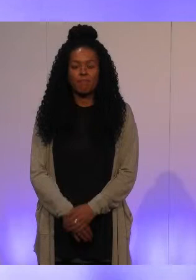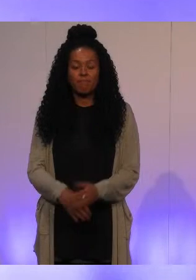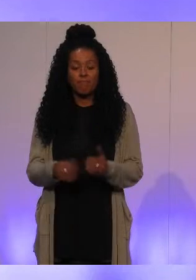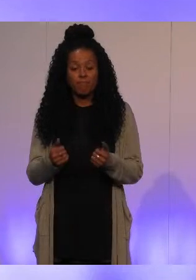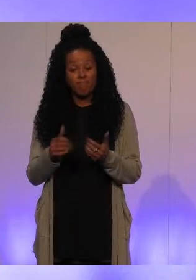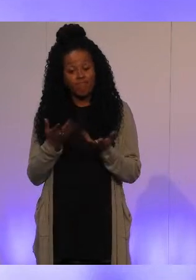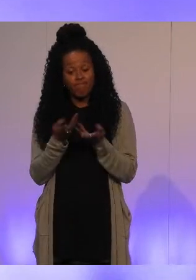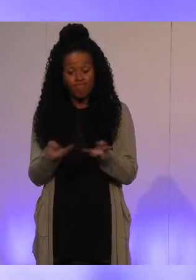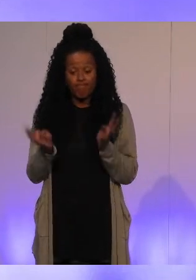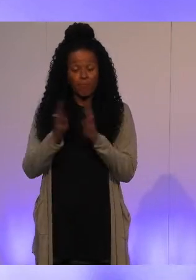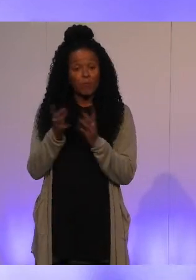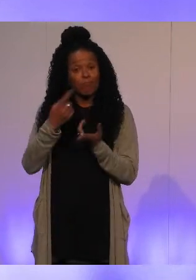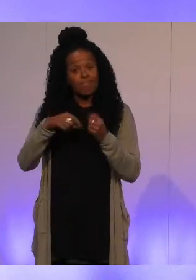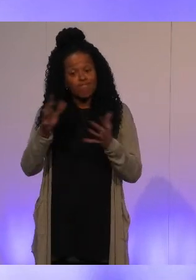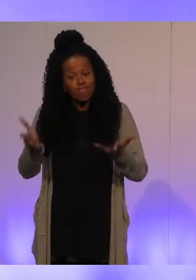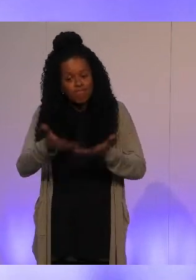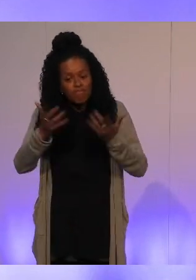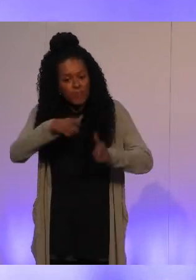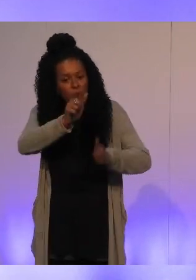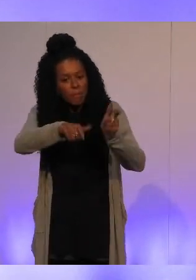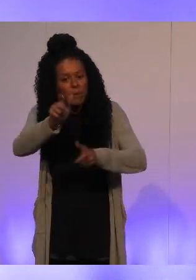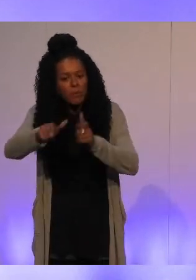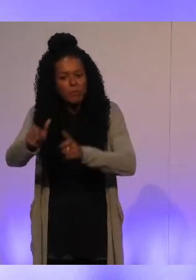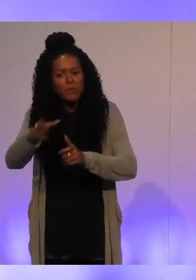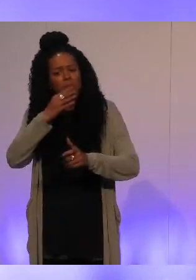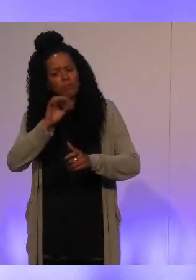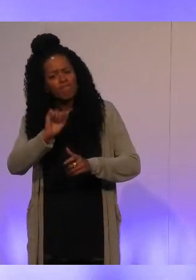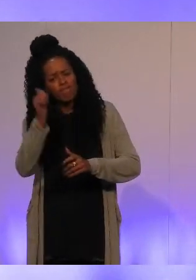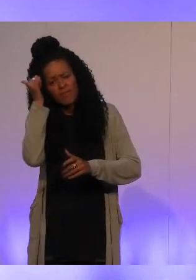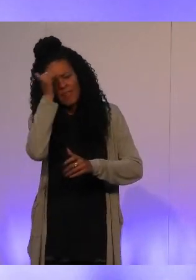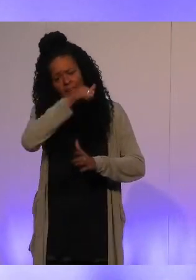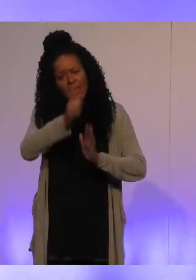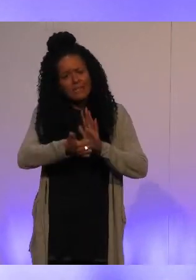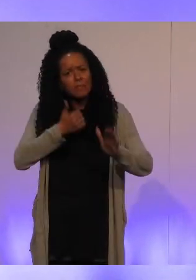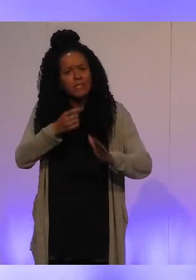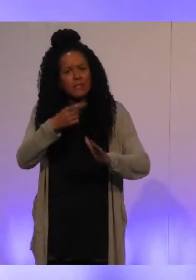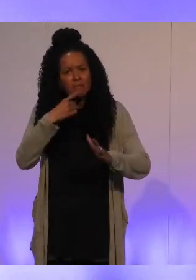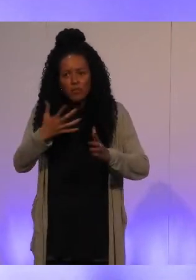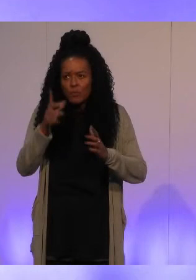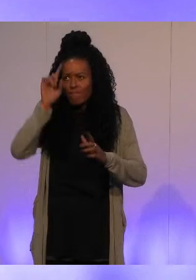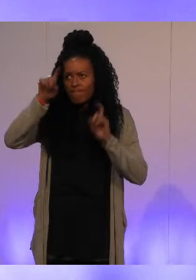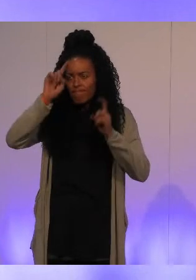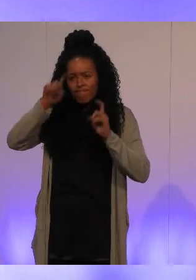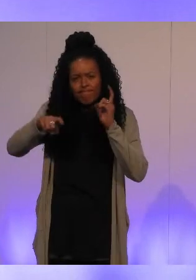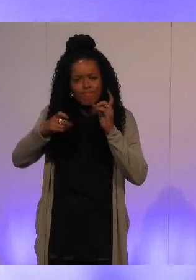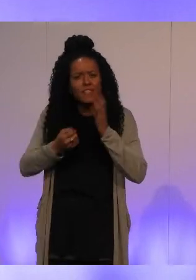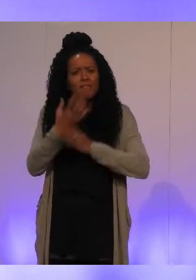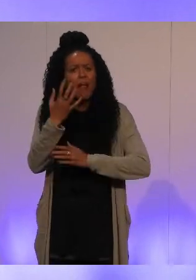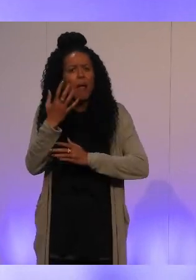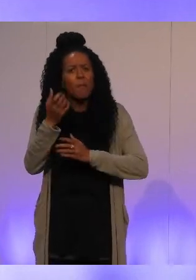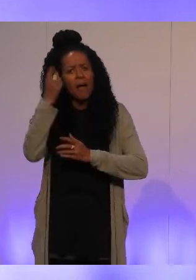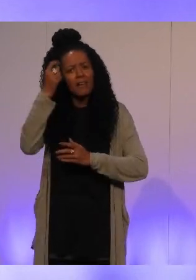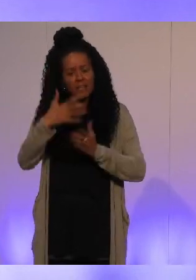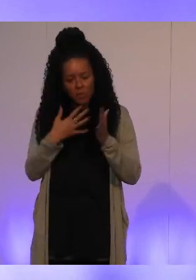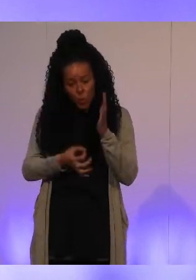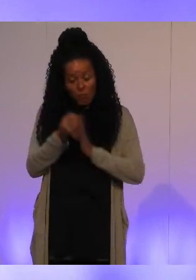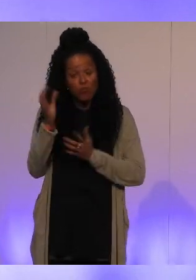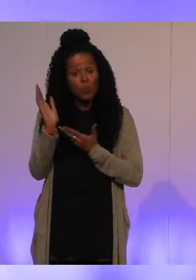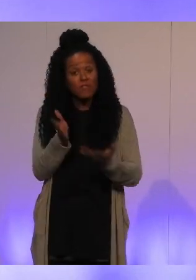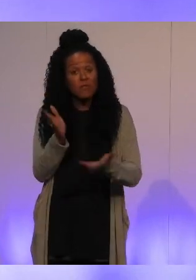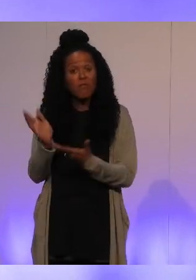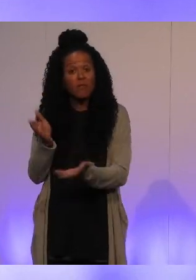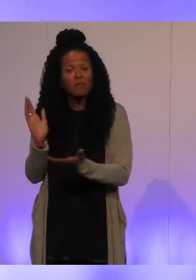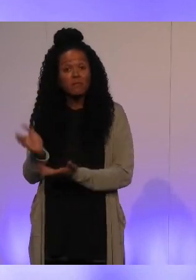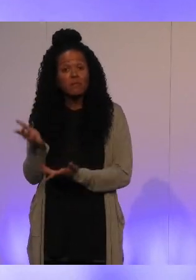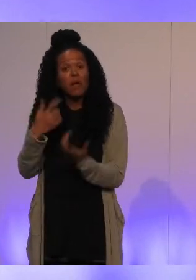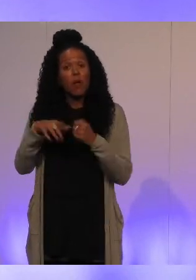As a trust, we encourage our people to use their expertise to innovate and develop ideas to improve our services. Our